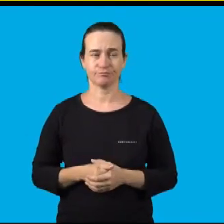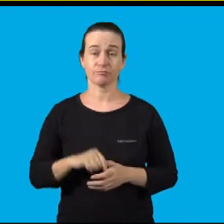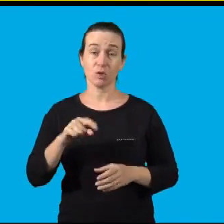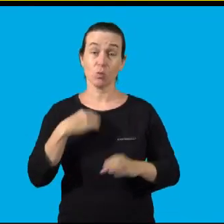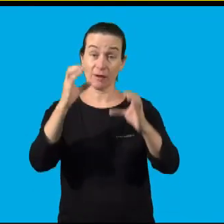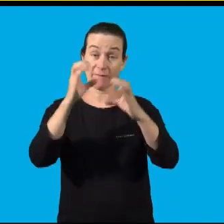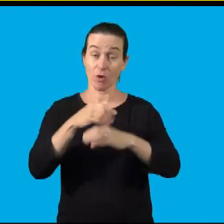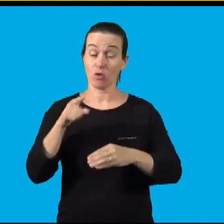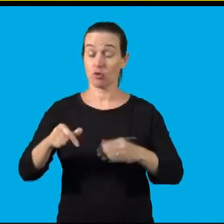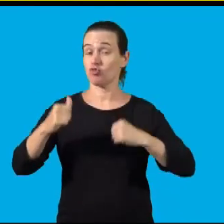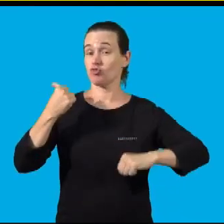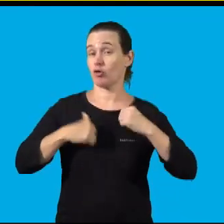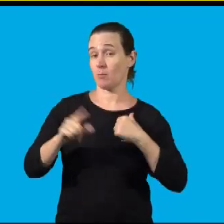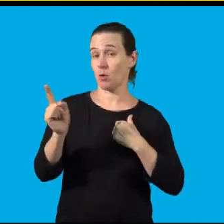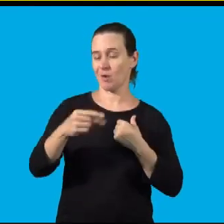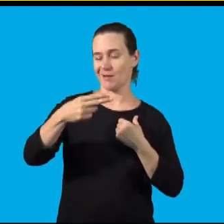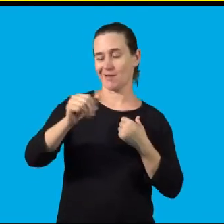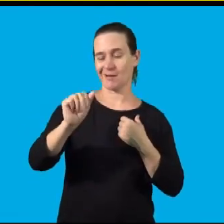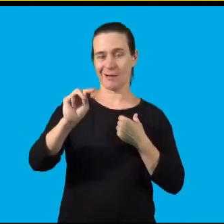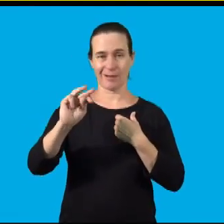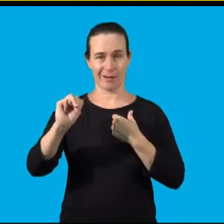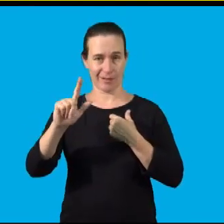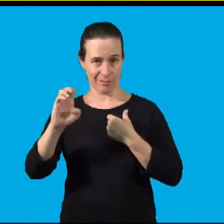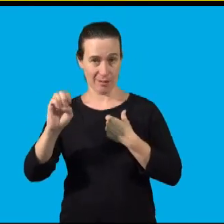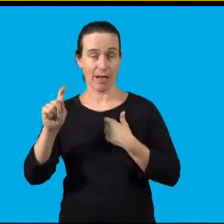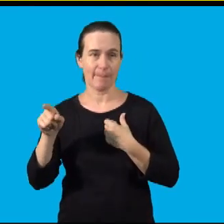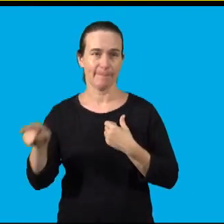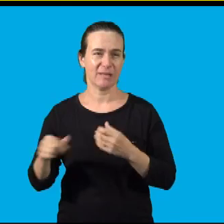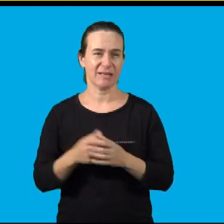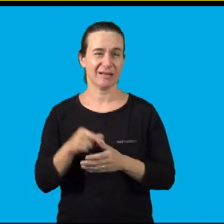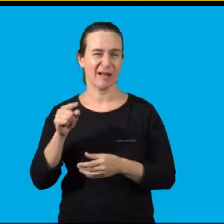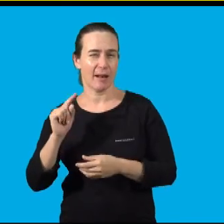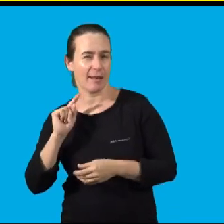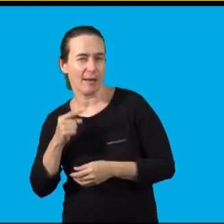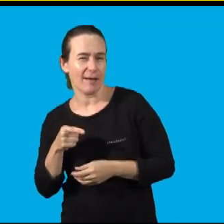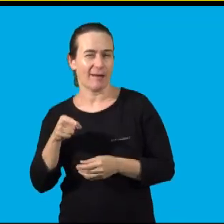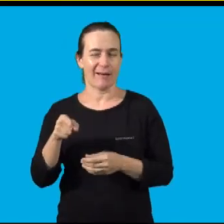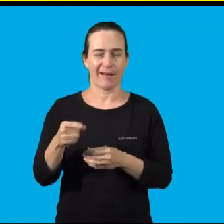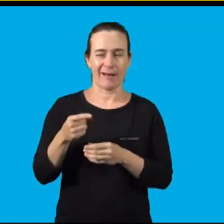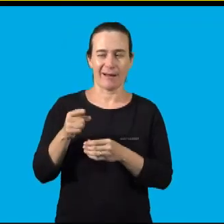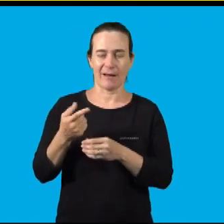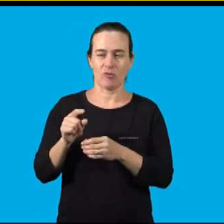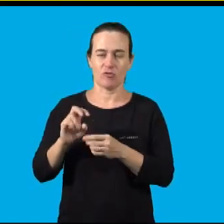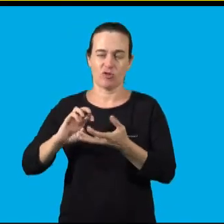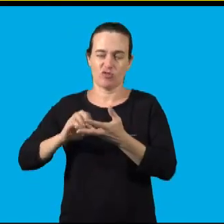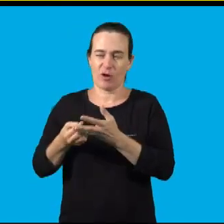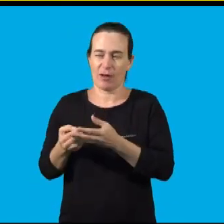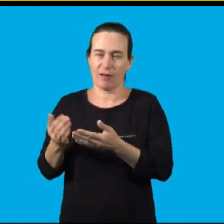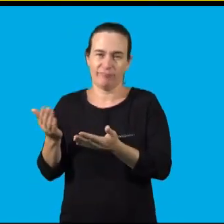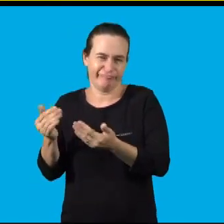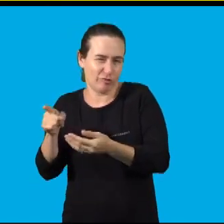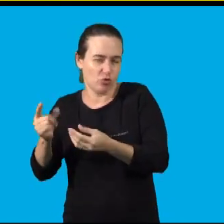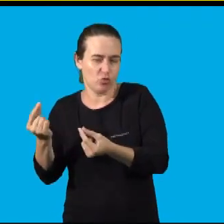looking specifically at Hamlet for this exercise. Deception and manipulation are central to the